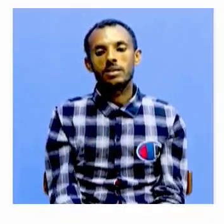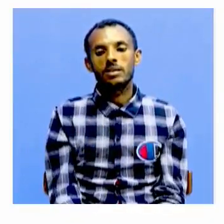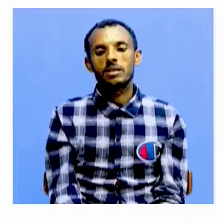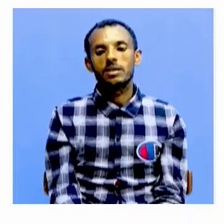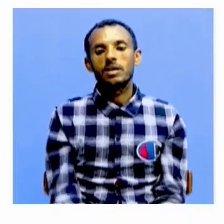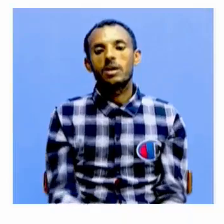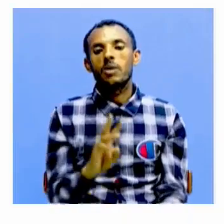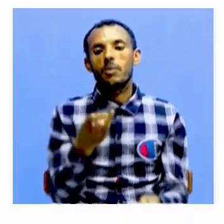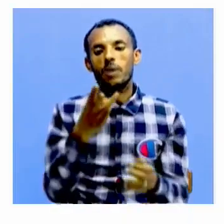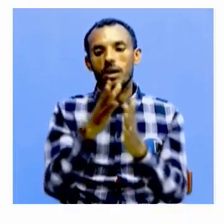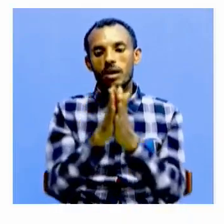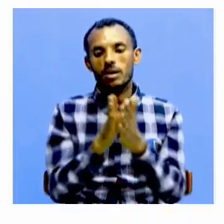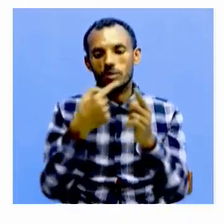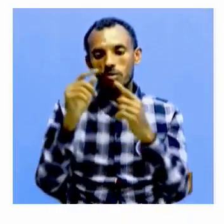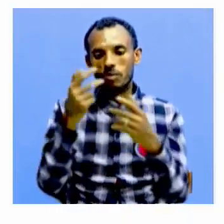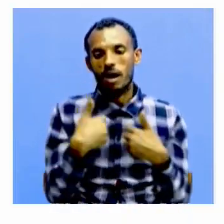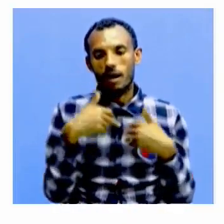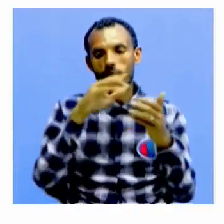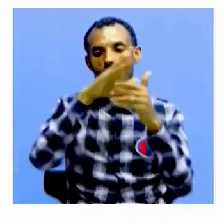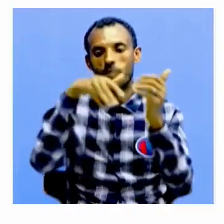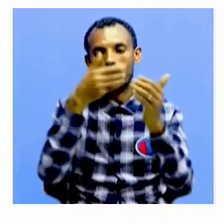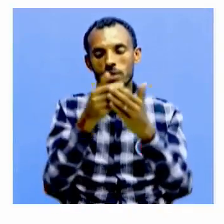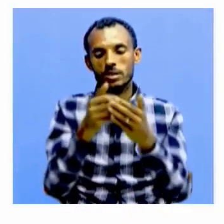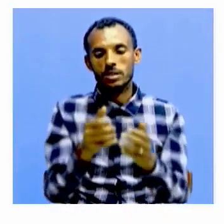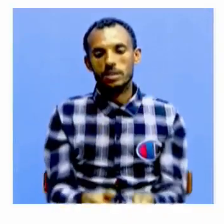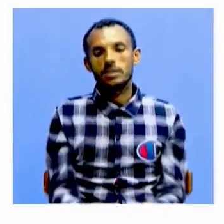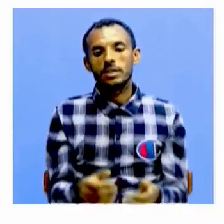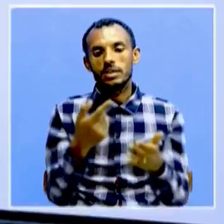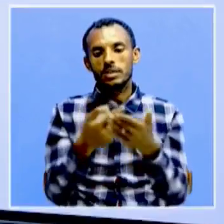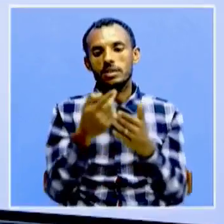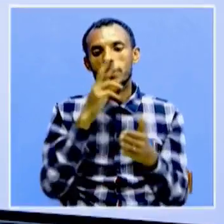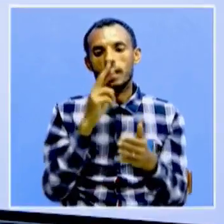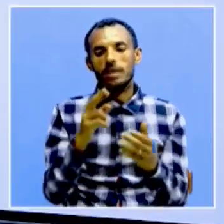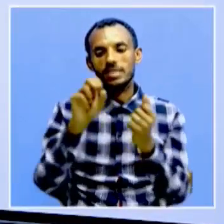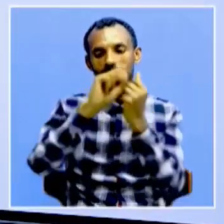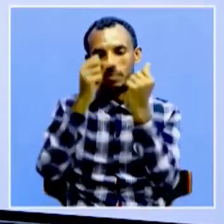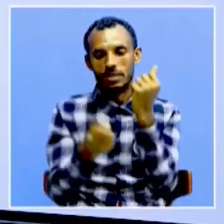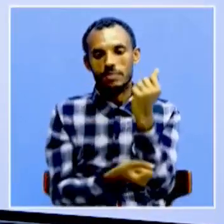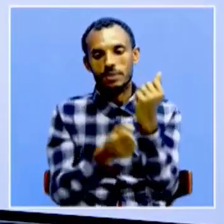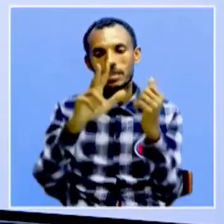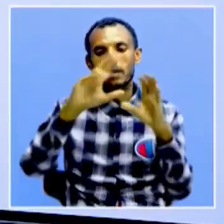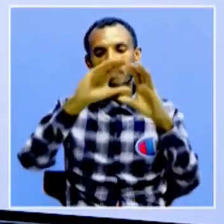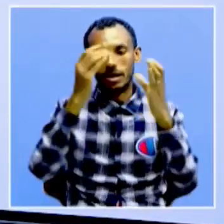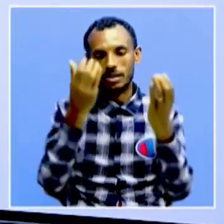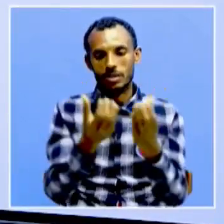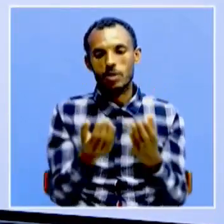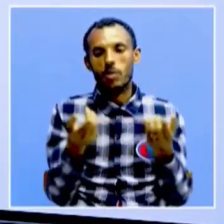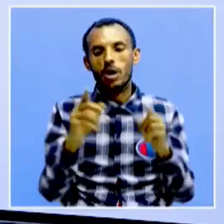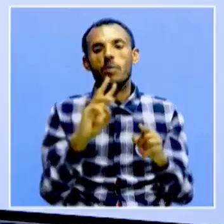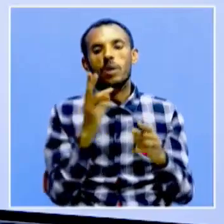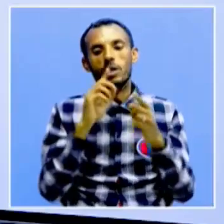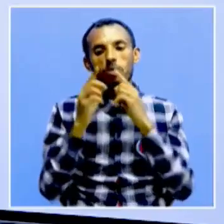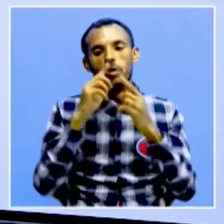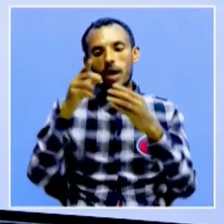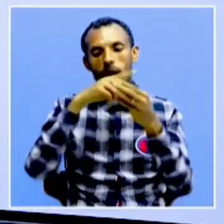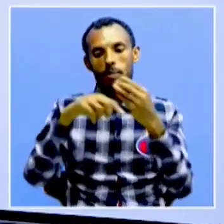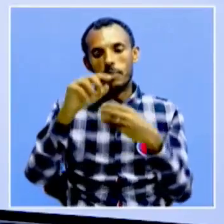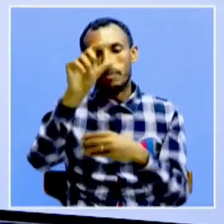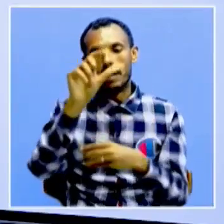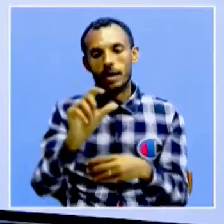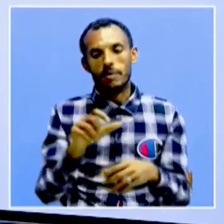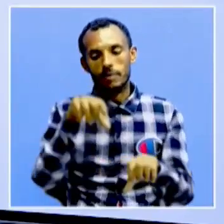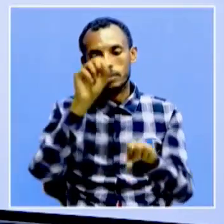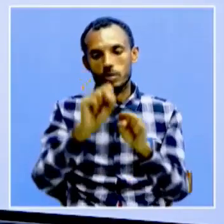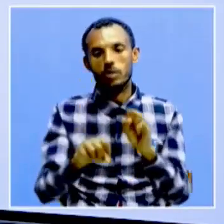We need to have conclusion. These are the basic three parts when we talk about a paragraph.